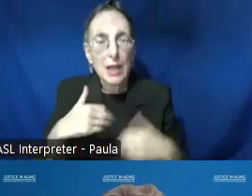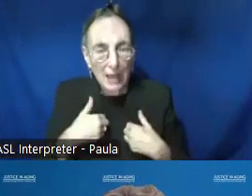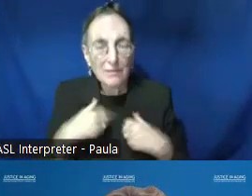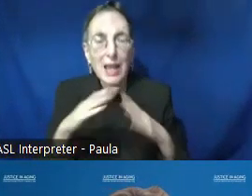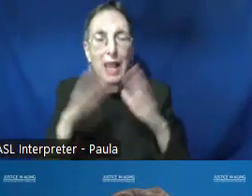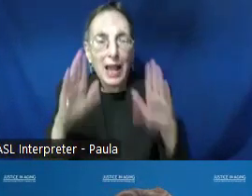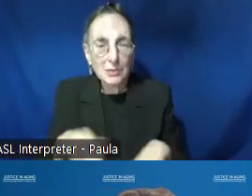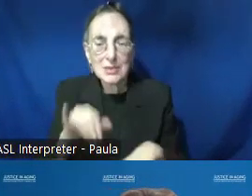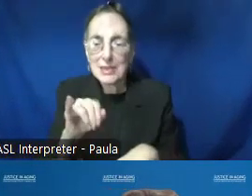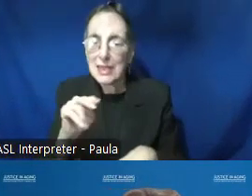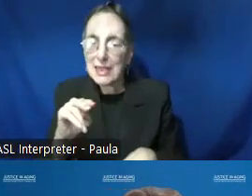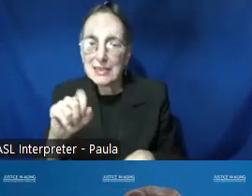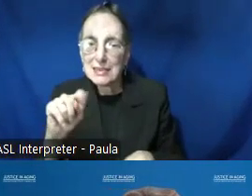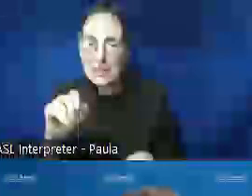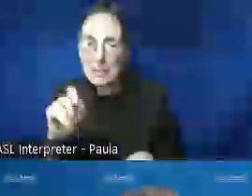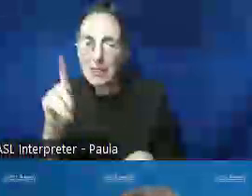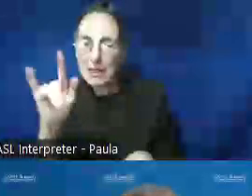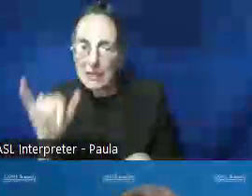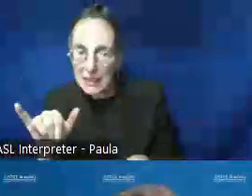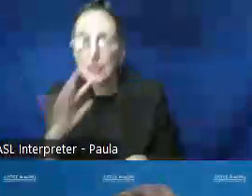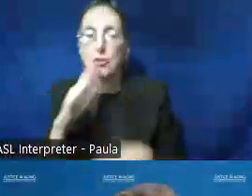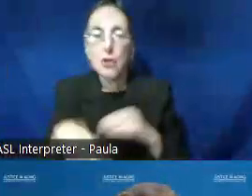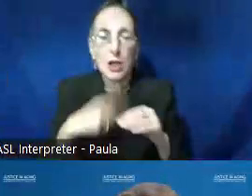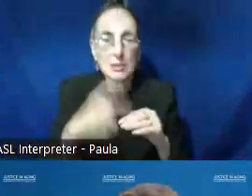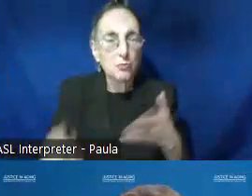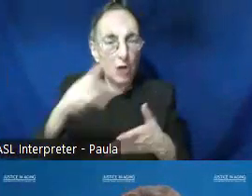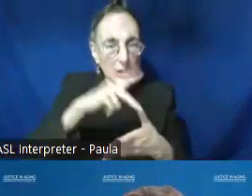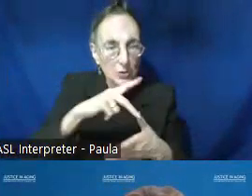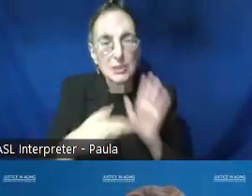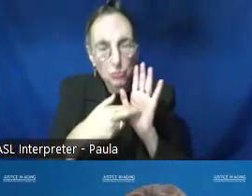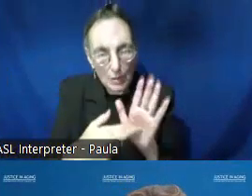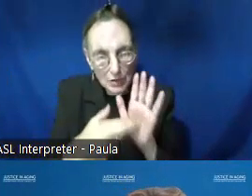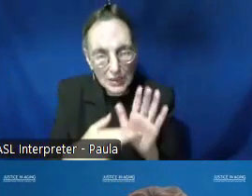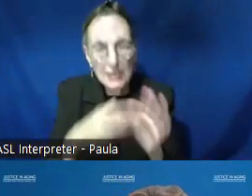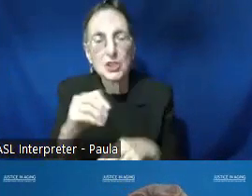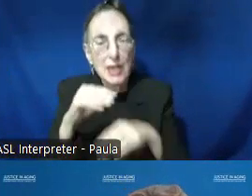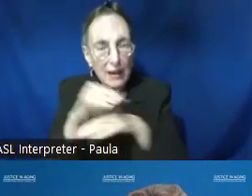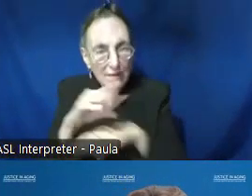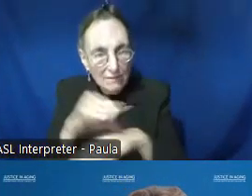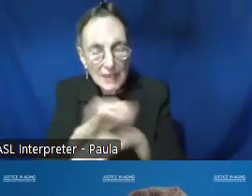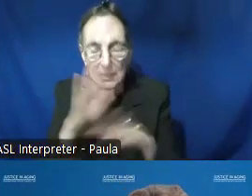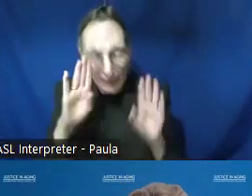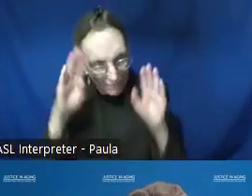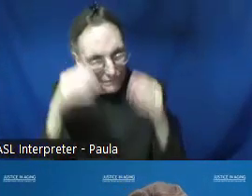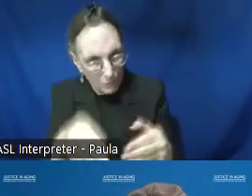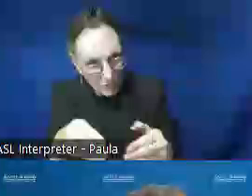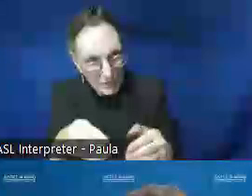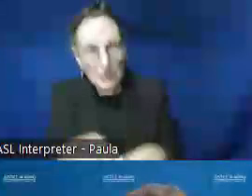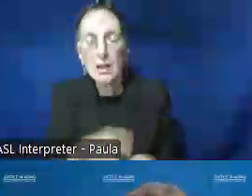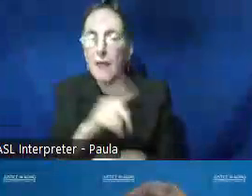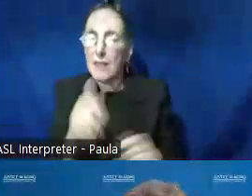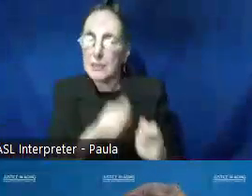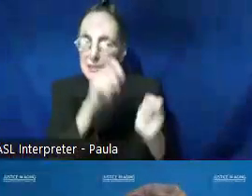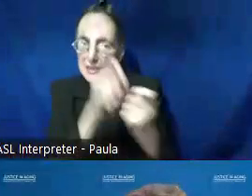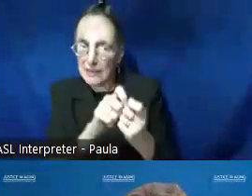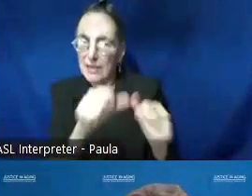instability. And it talks about prioritizing representation and advice that focuses on the specific